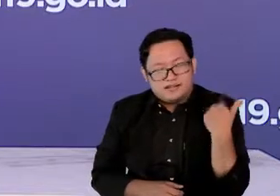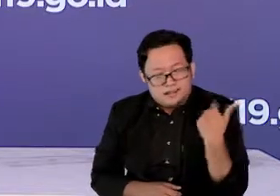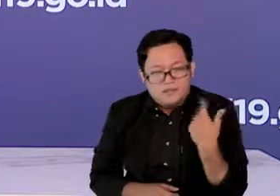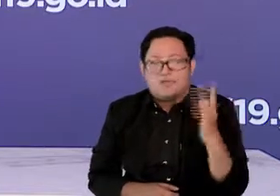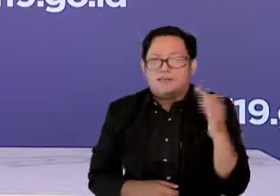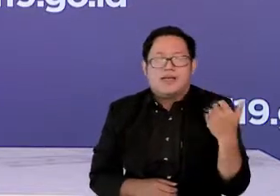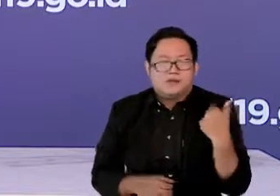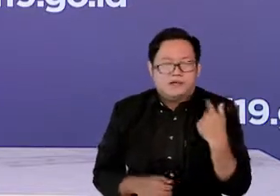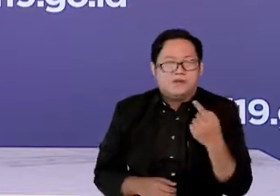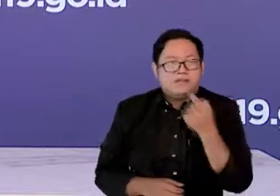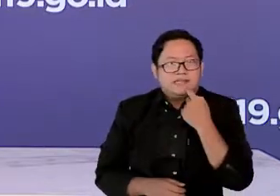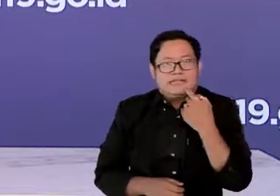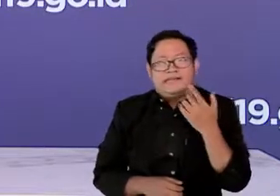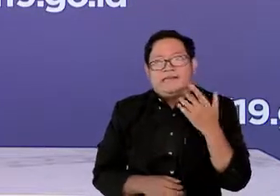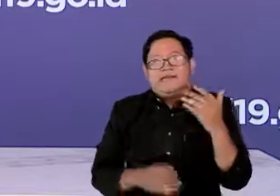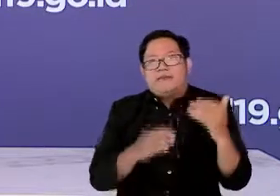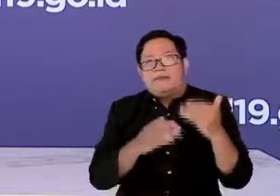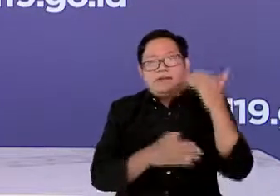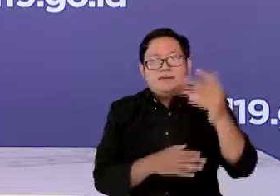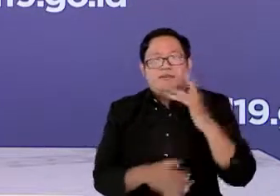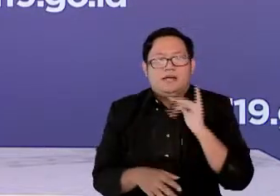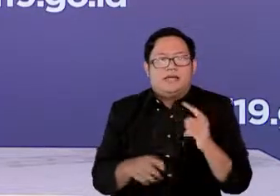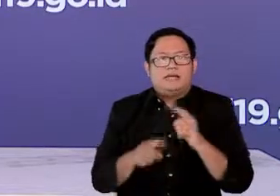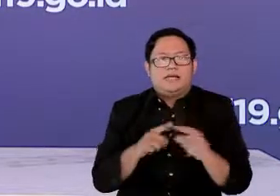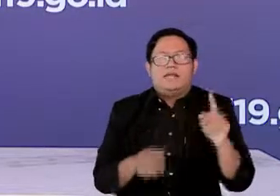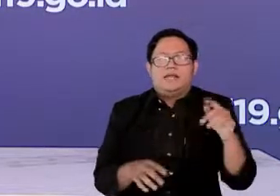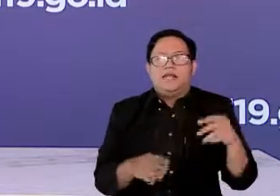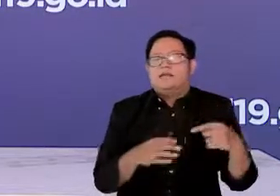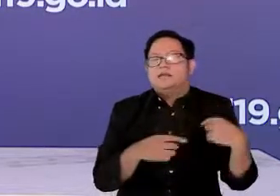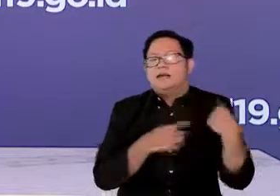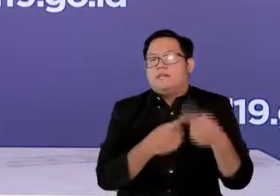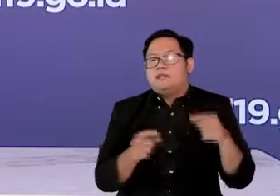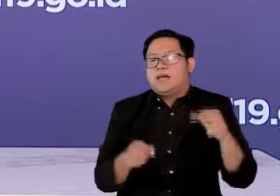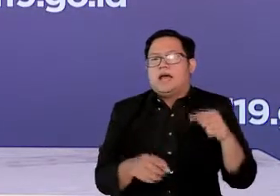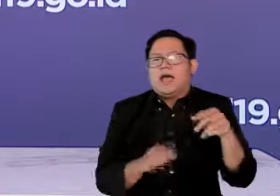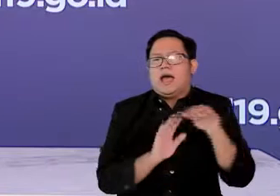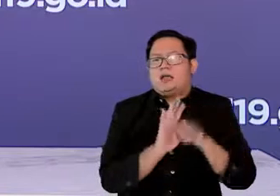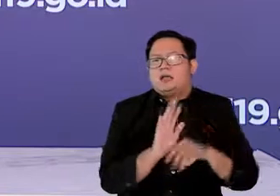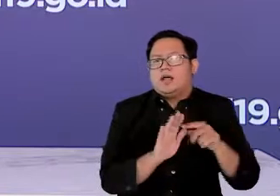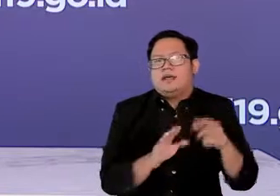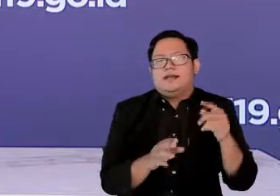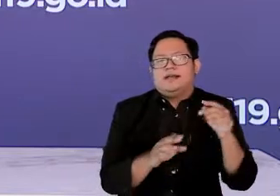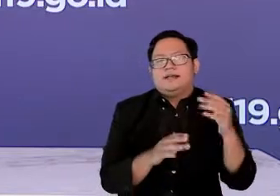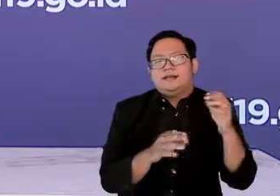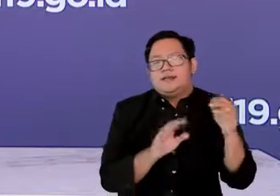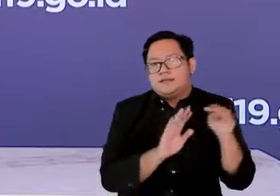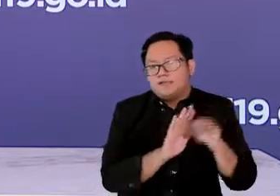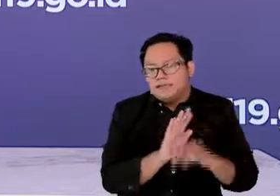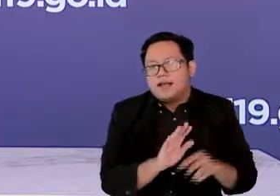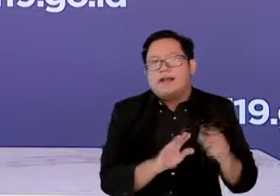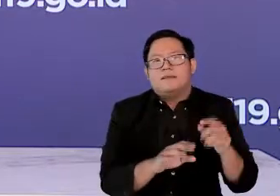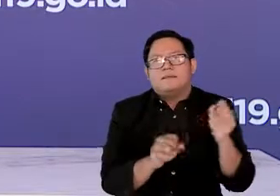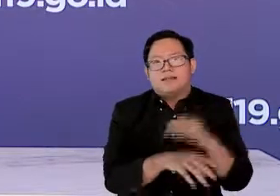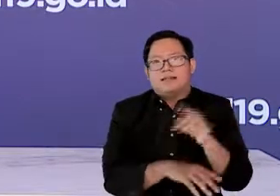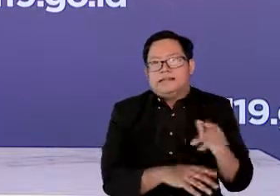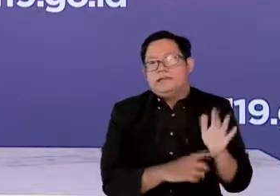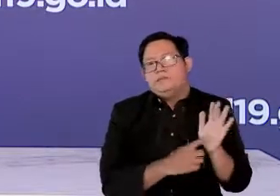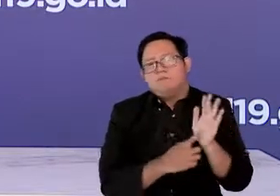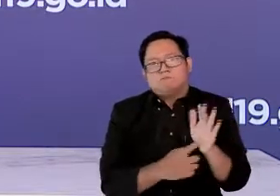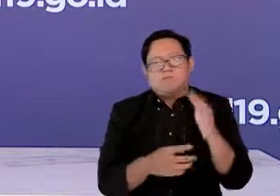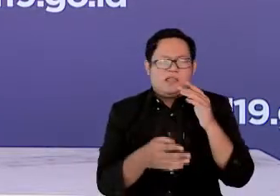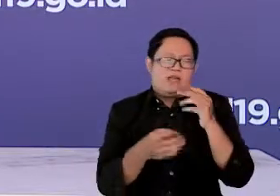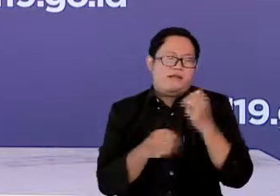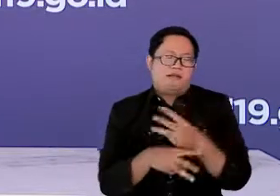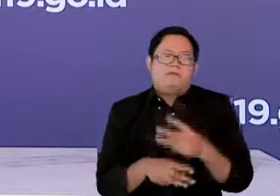multi-layered one, it's proven effective. And also with the frequent